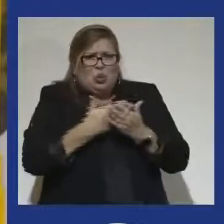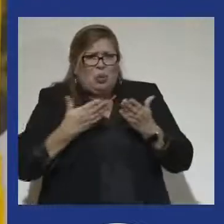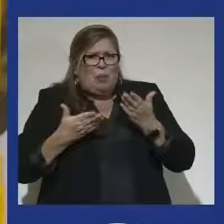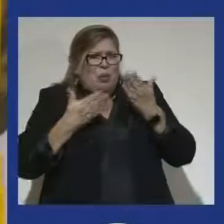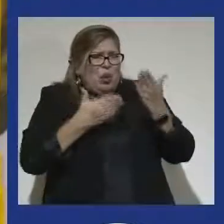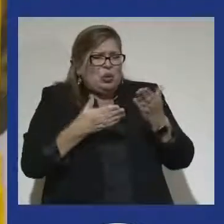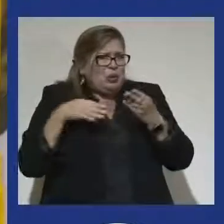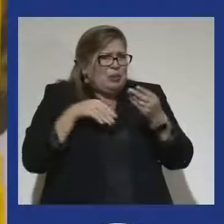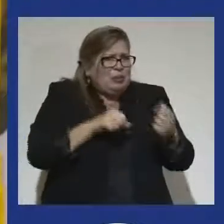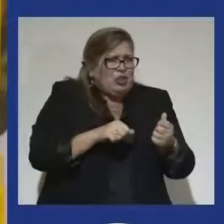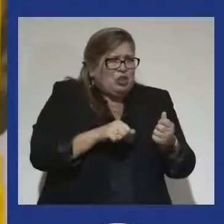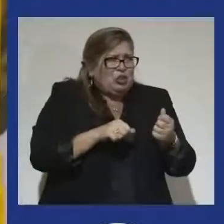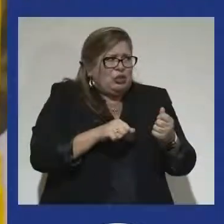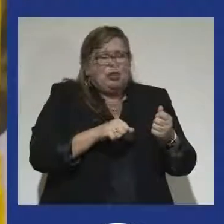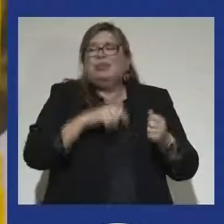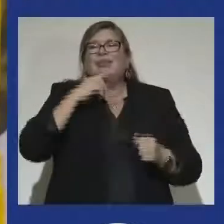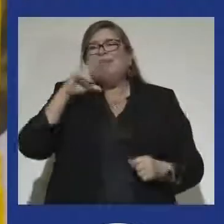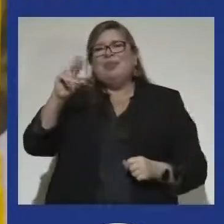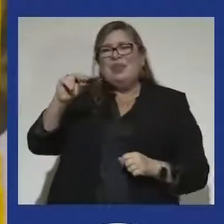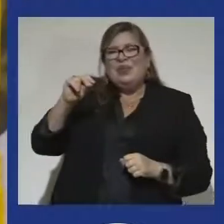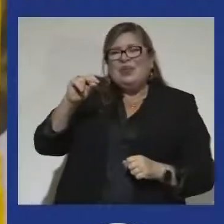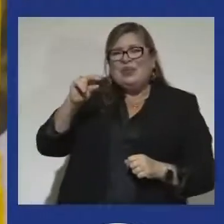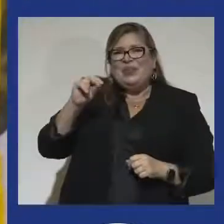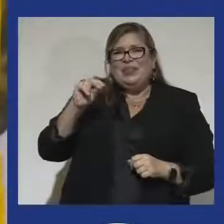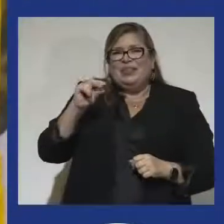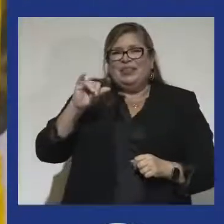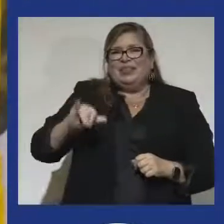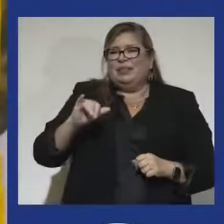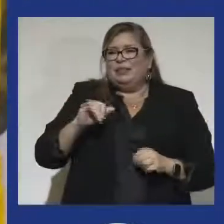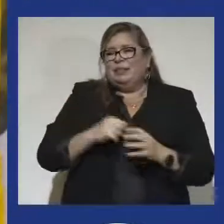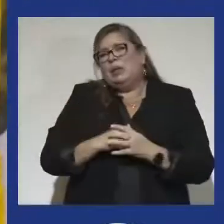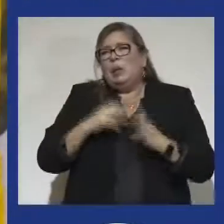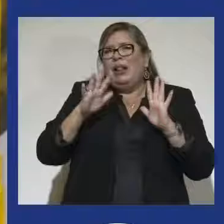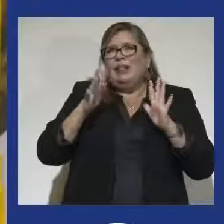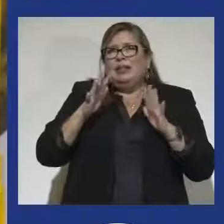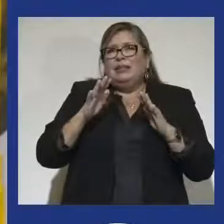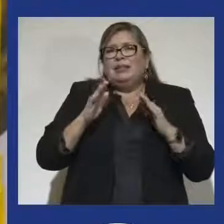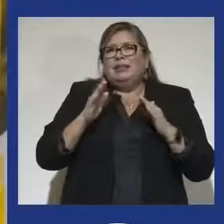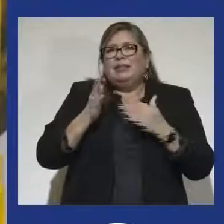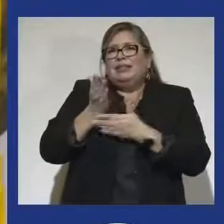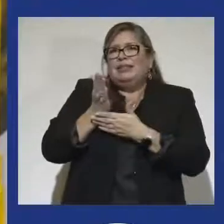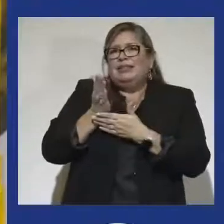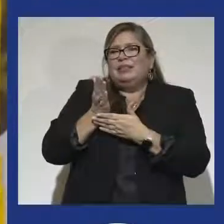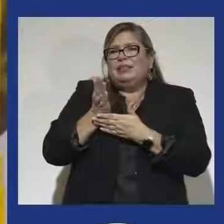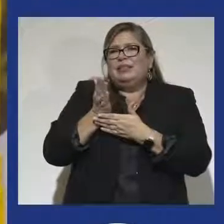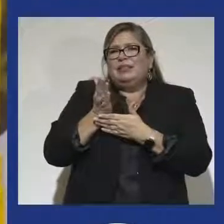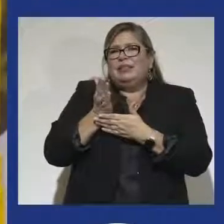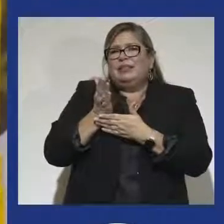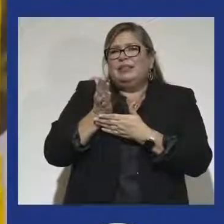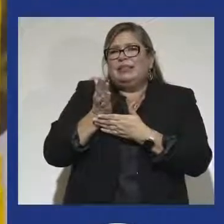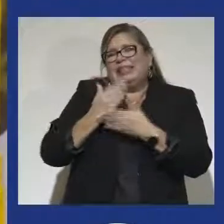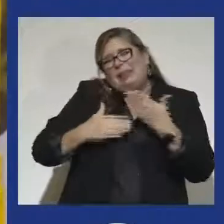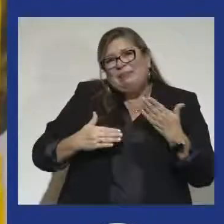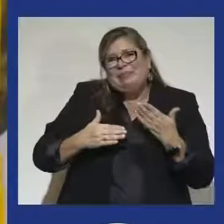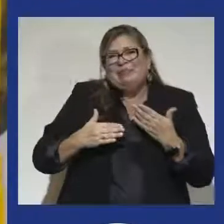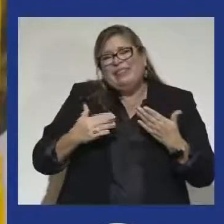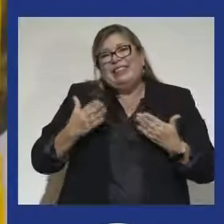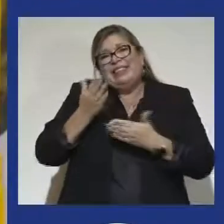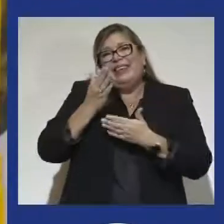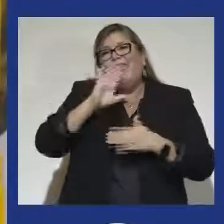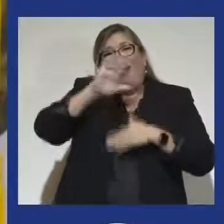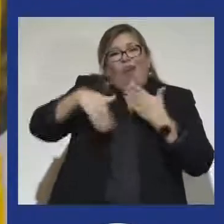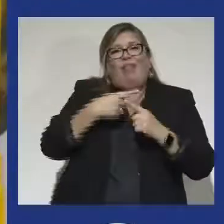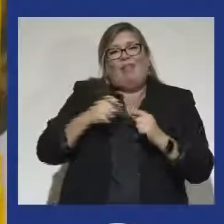proposed expenditure, correct? No, it's just some of them, again, it's all coming out of